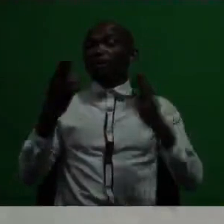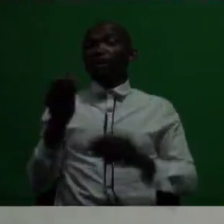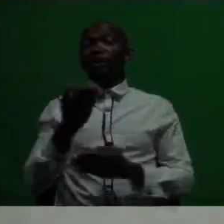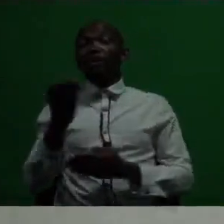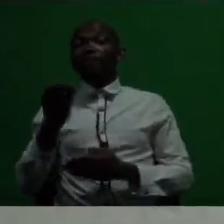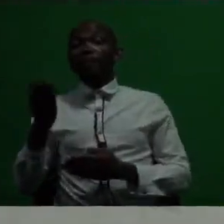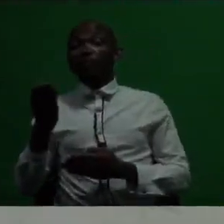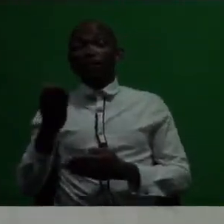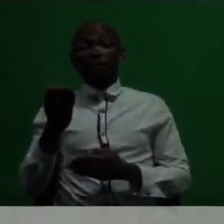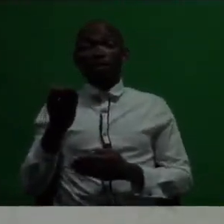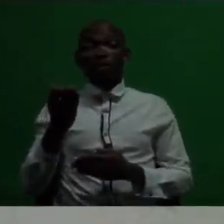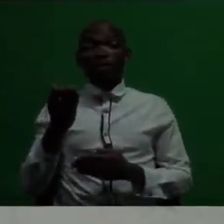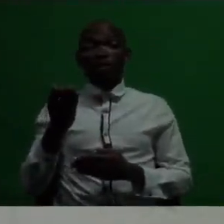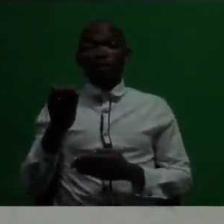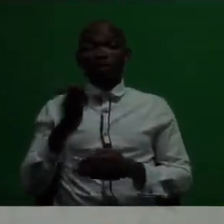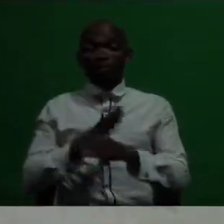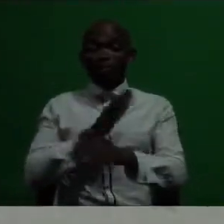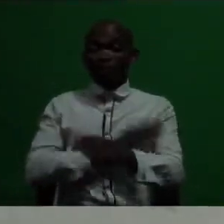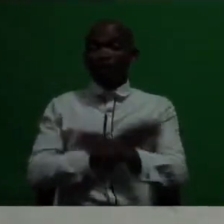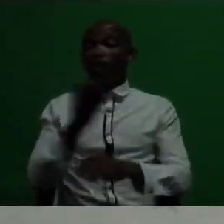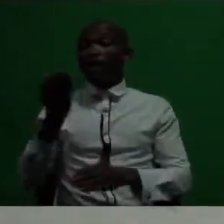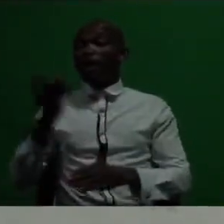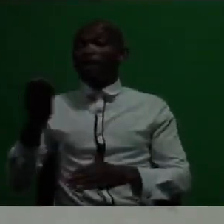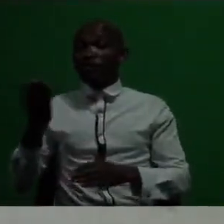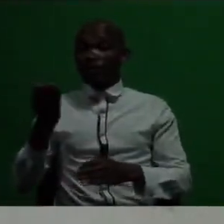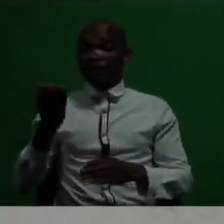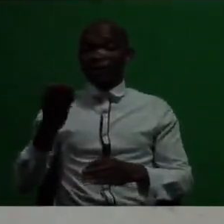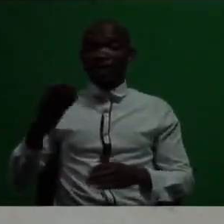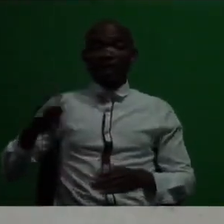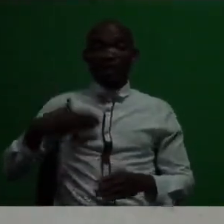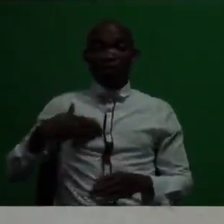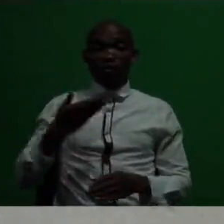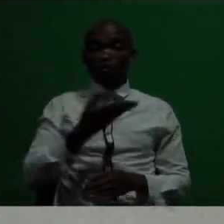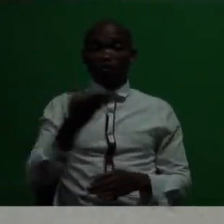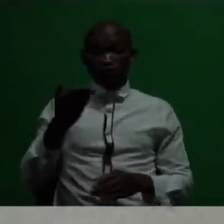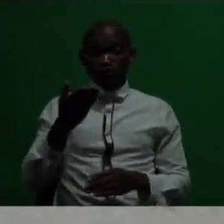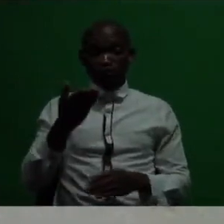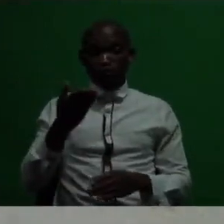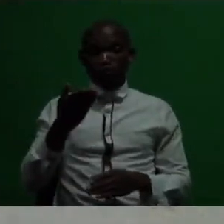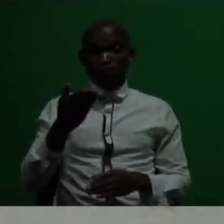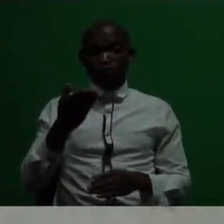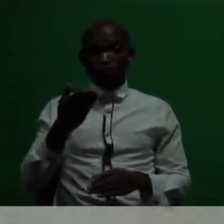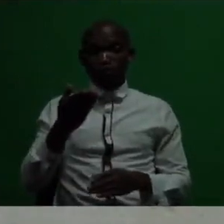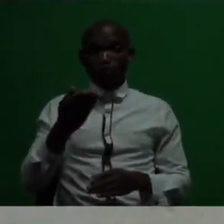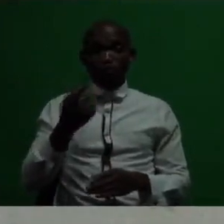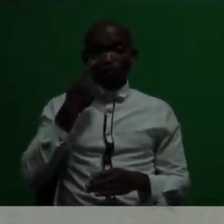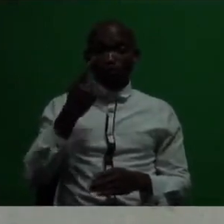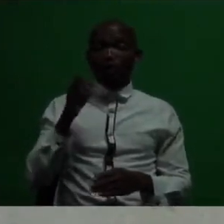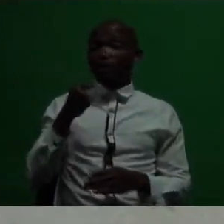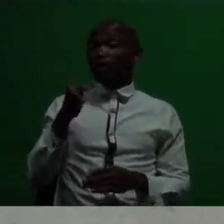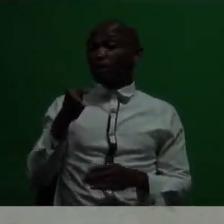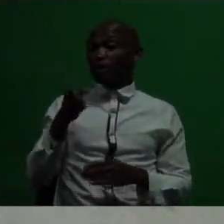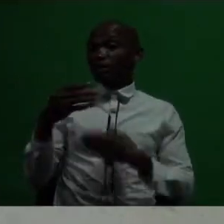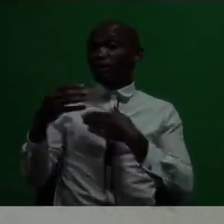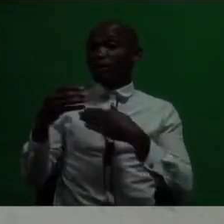Before anything, my dear students, I want you to observe this